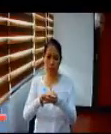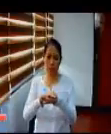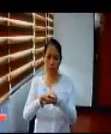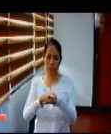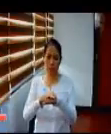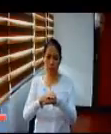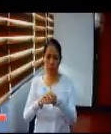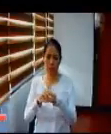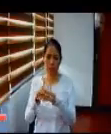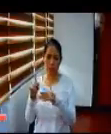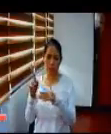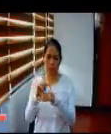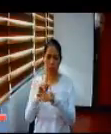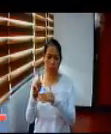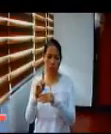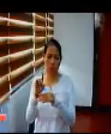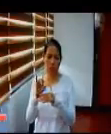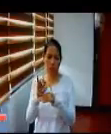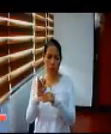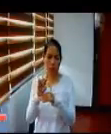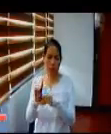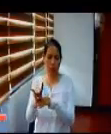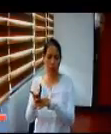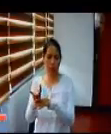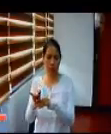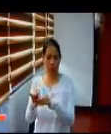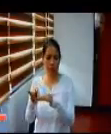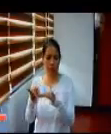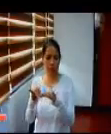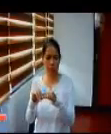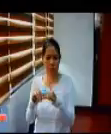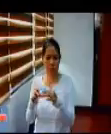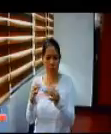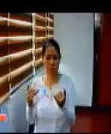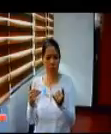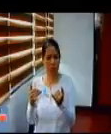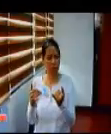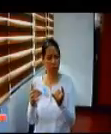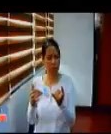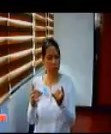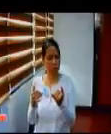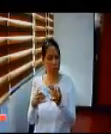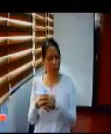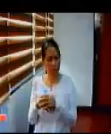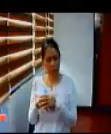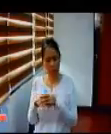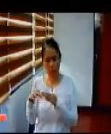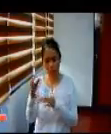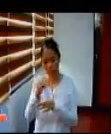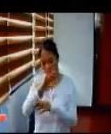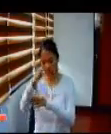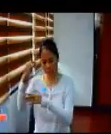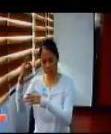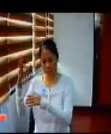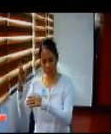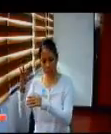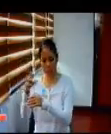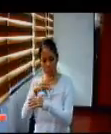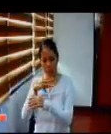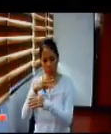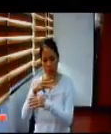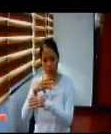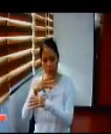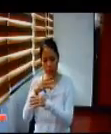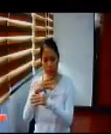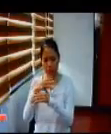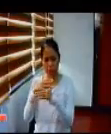what commerce is today. Now, all threats to the forest and watersheds translate, and I should say this, Your Honors,